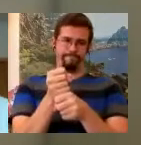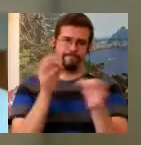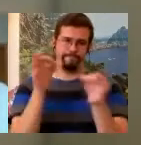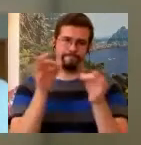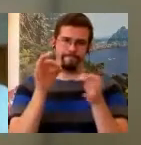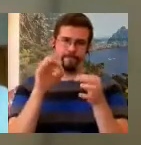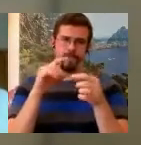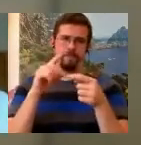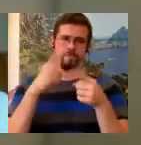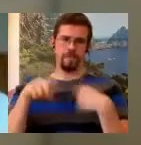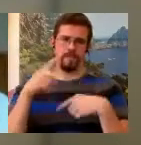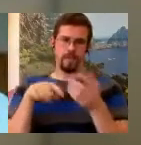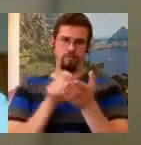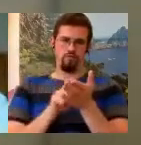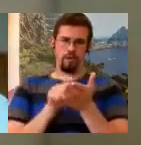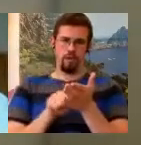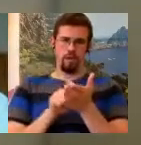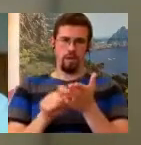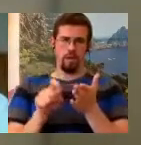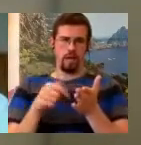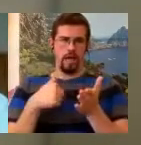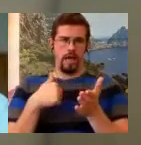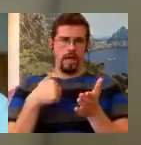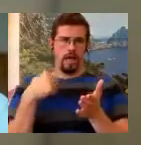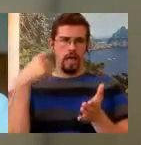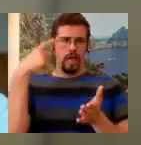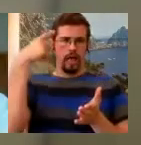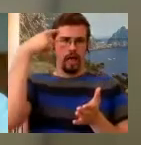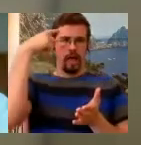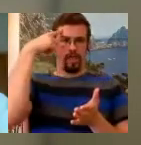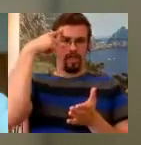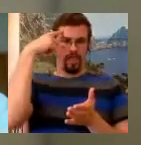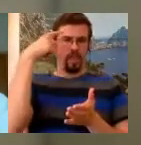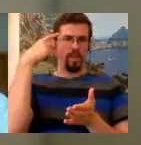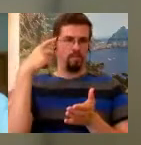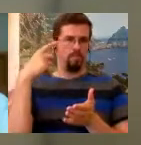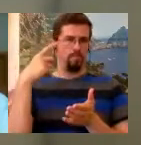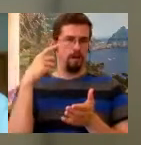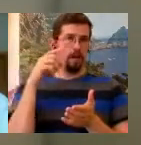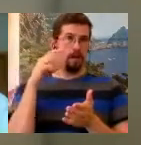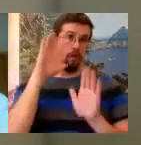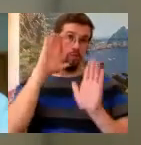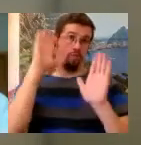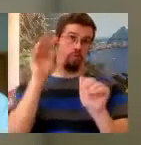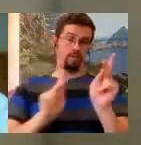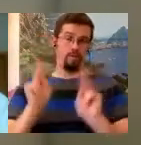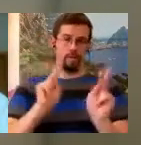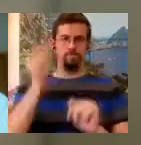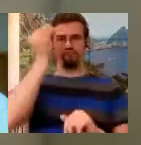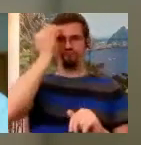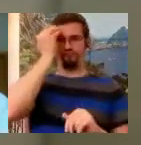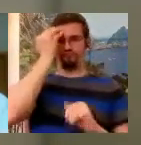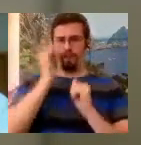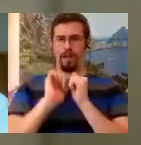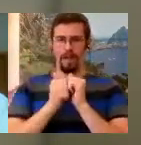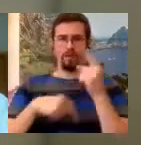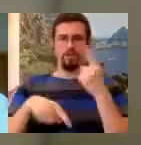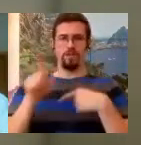that people is well aware of how SignWriting